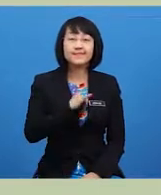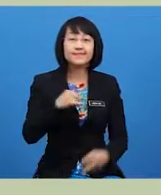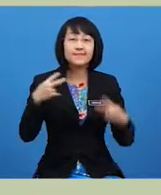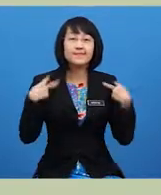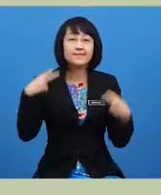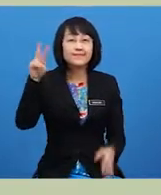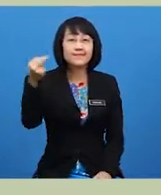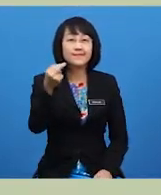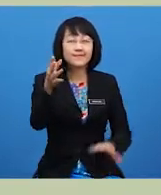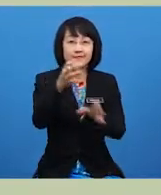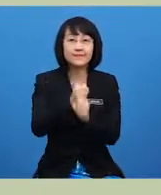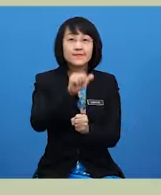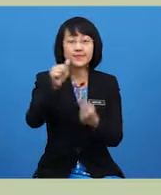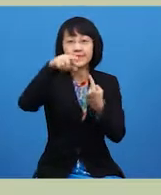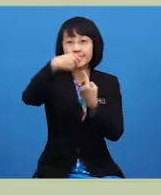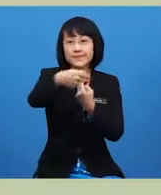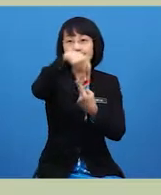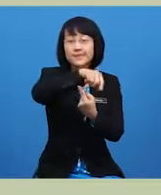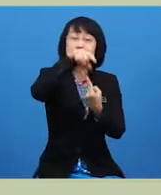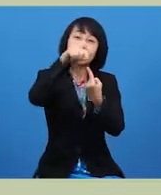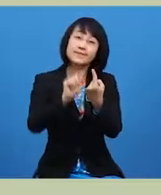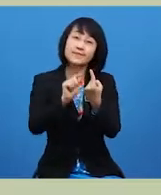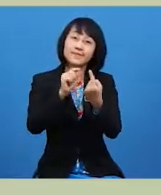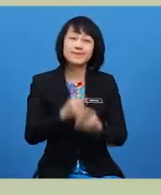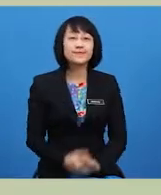I haven't got a banana.